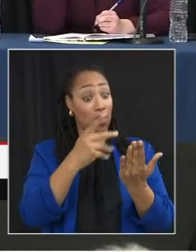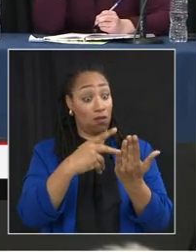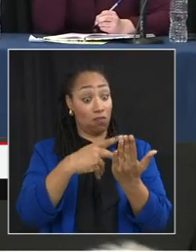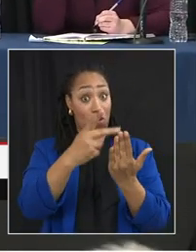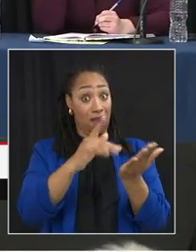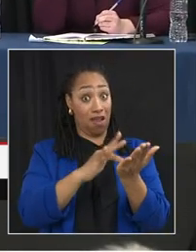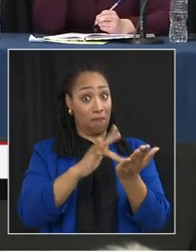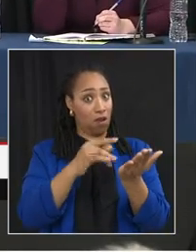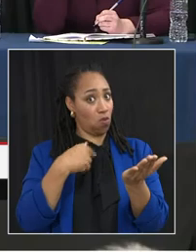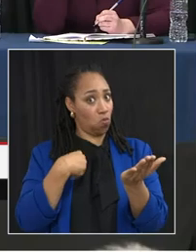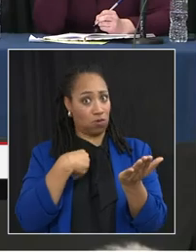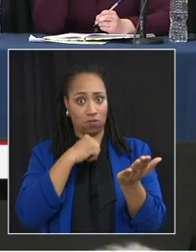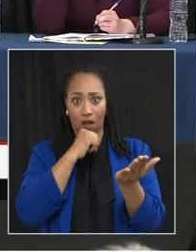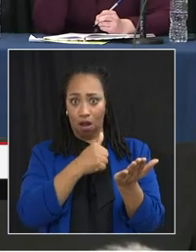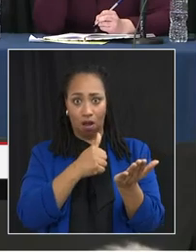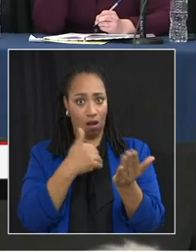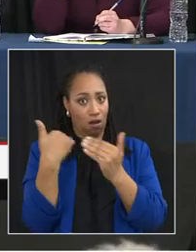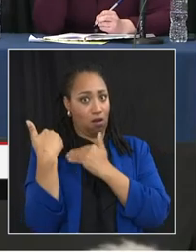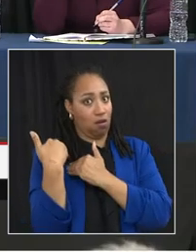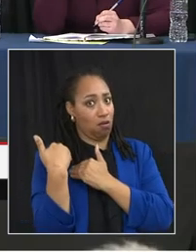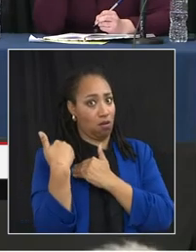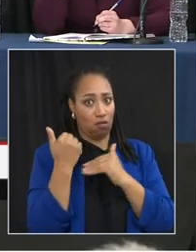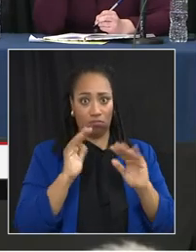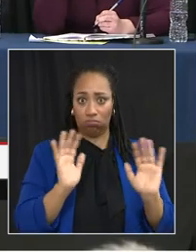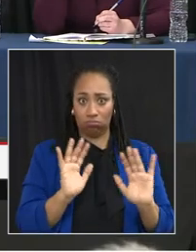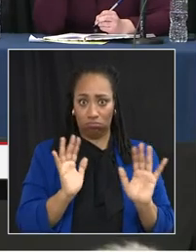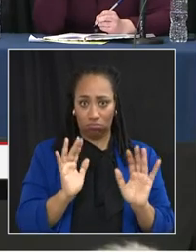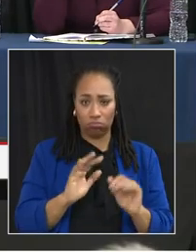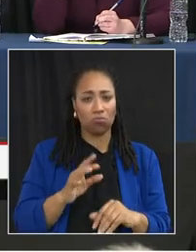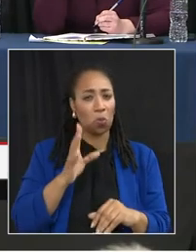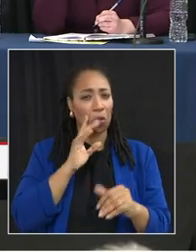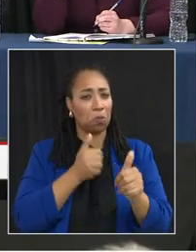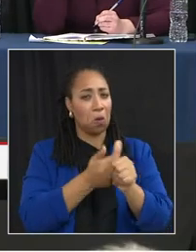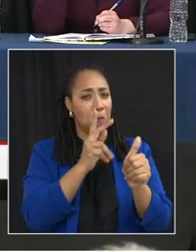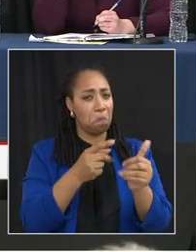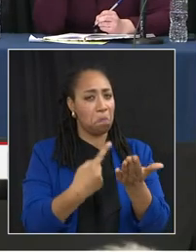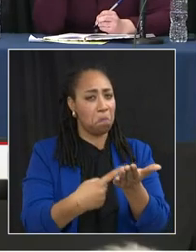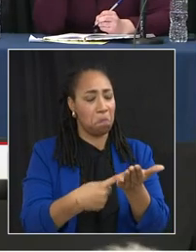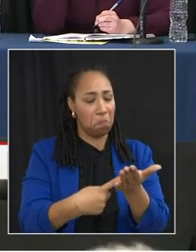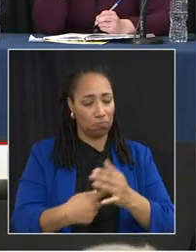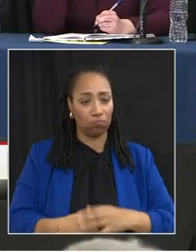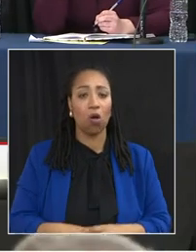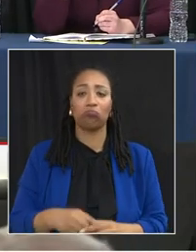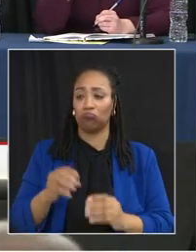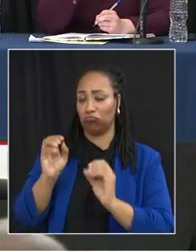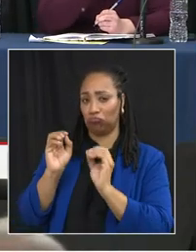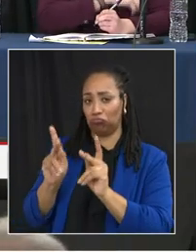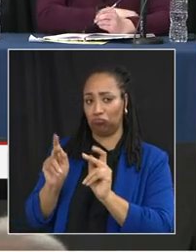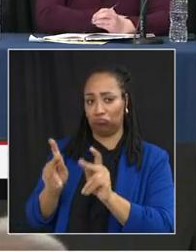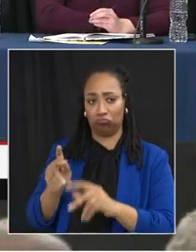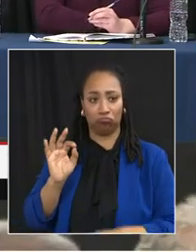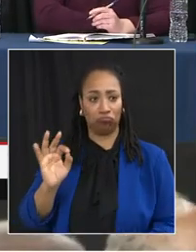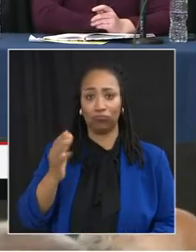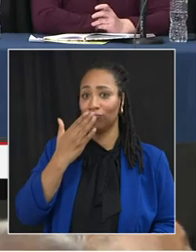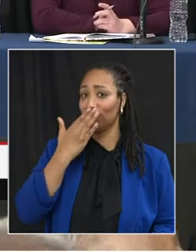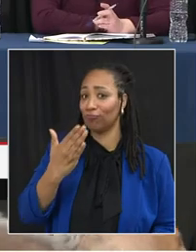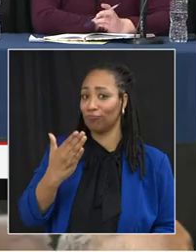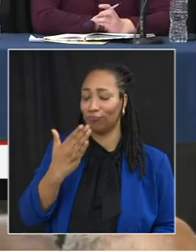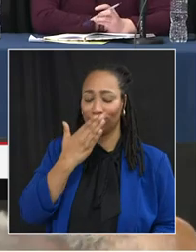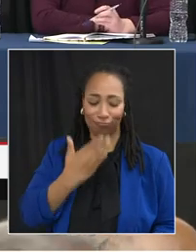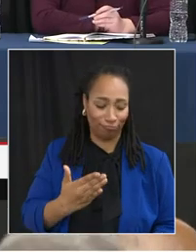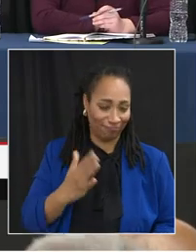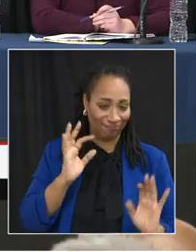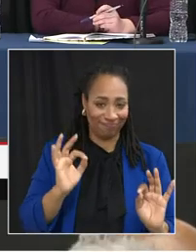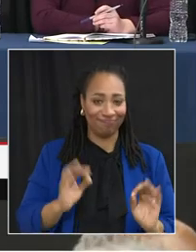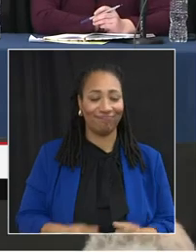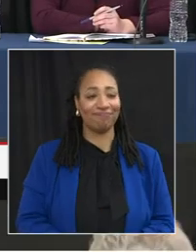girl. Okay. So that's right. You can catch more bees with honey. Okay. So thank you.